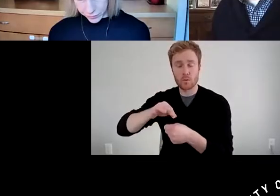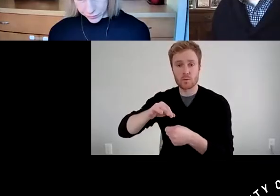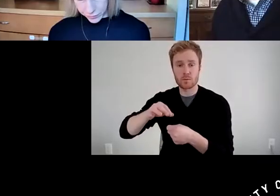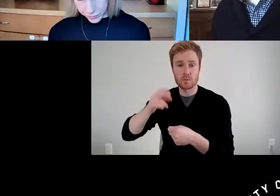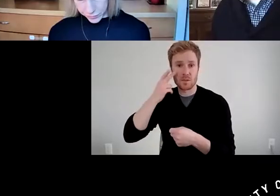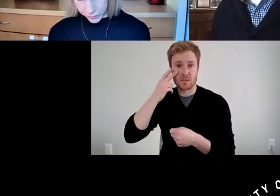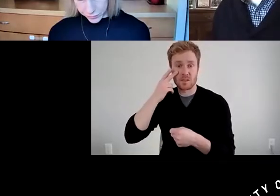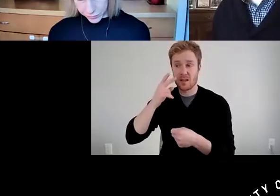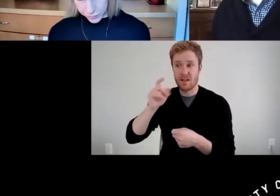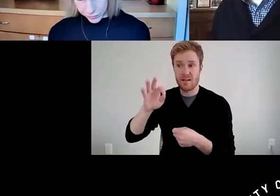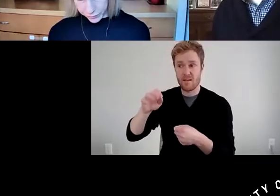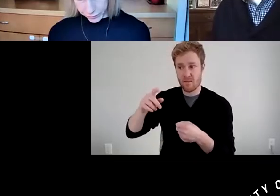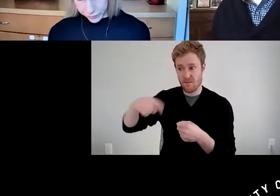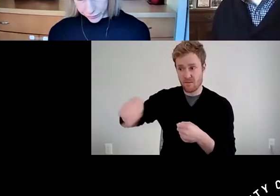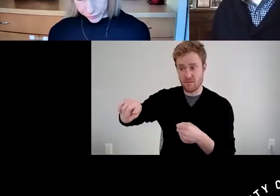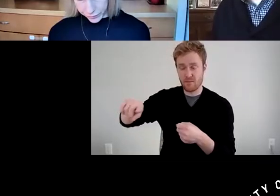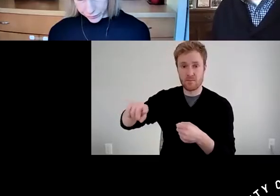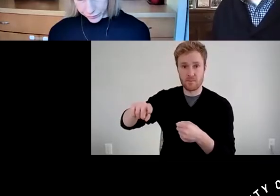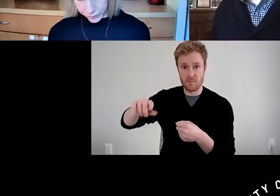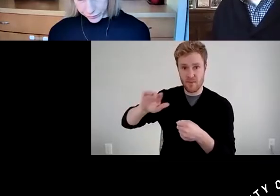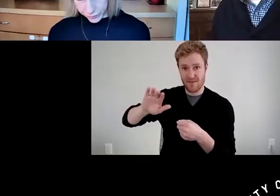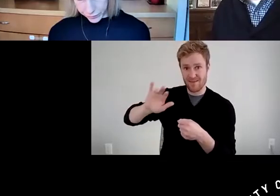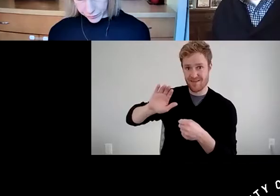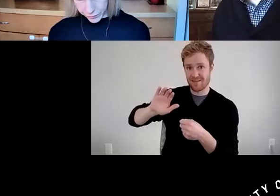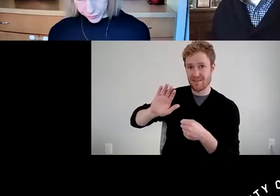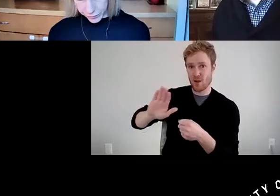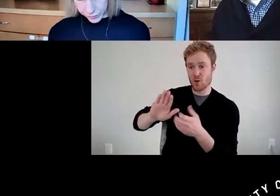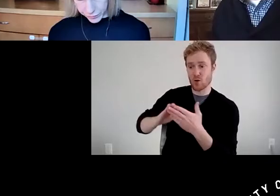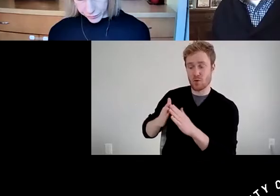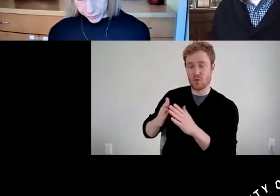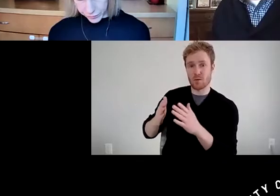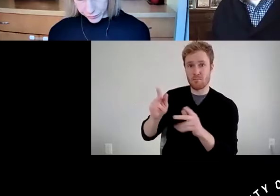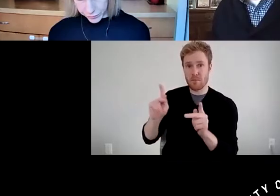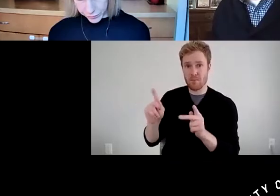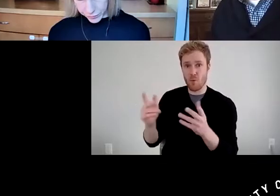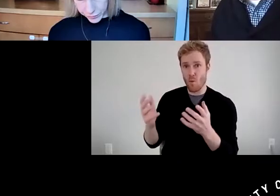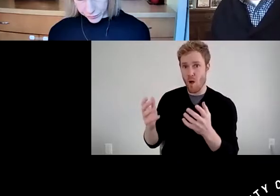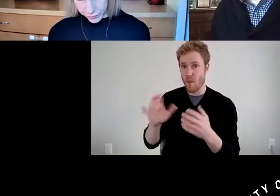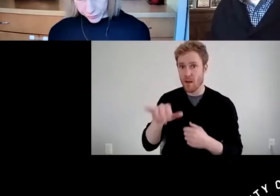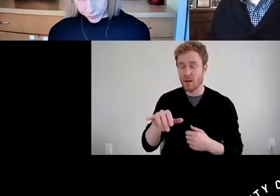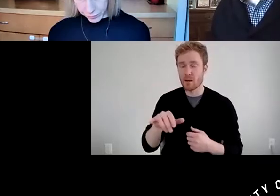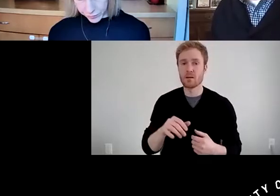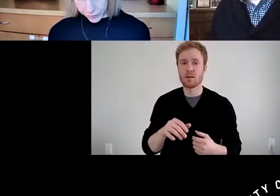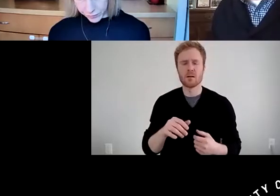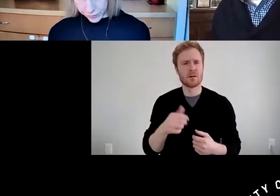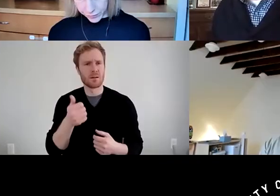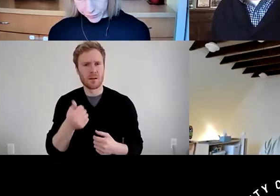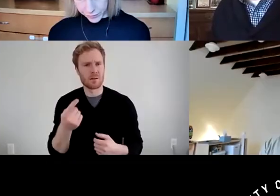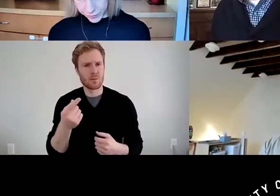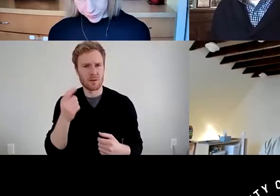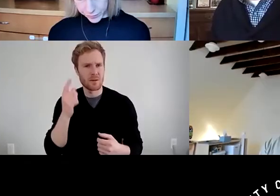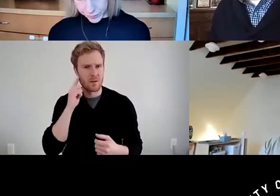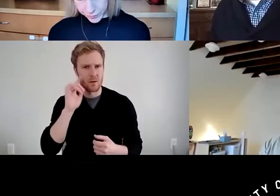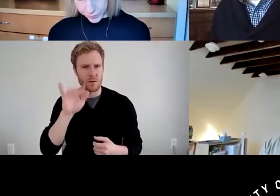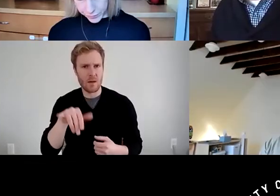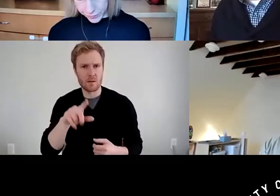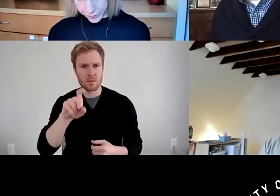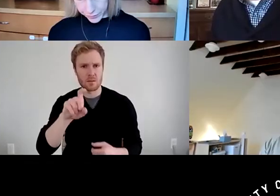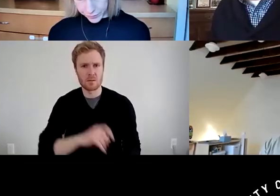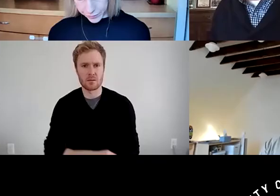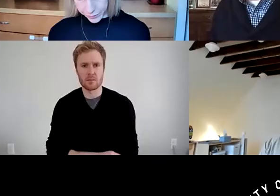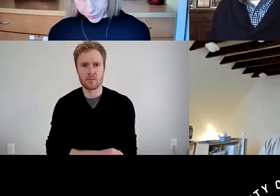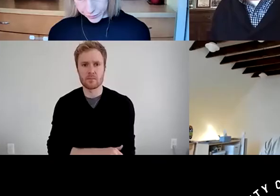wanted to mention that. I didn't know if other members were aware of that. And if anybody had any information on it, I'd love to know a little bit about